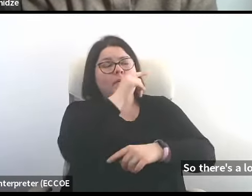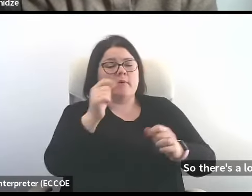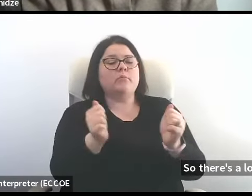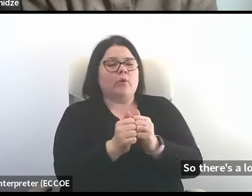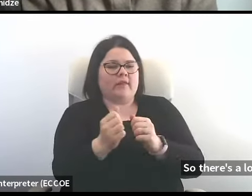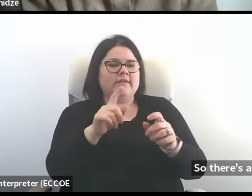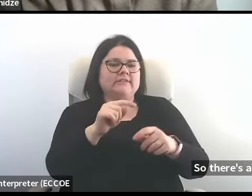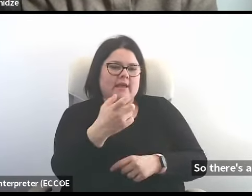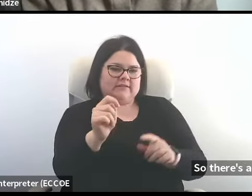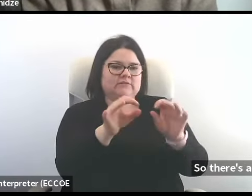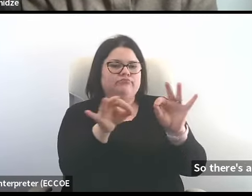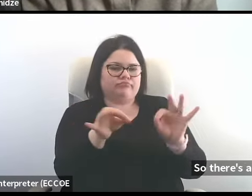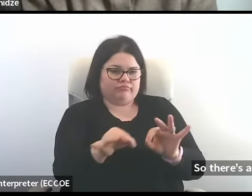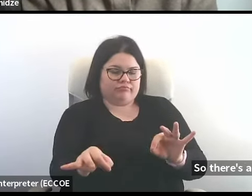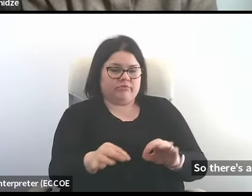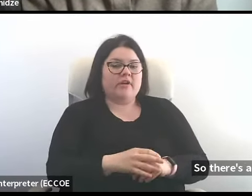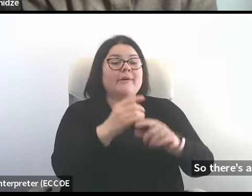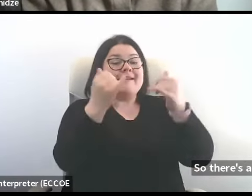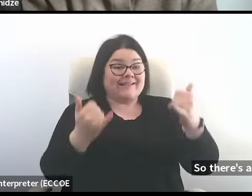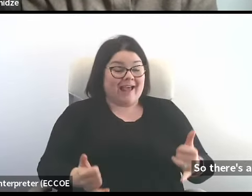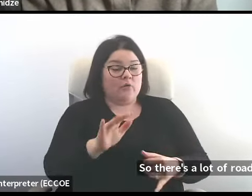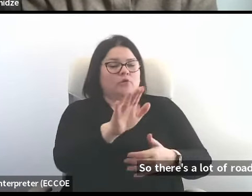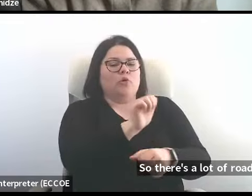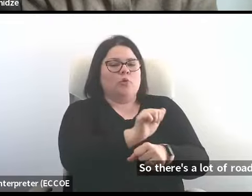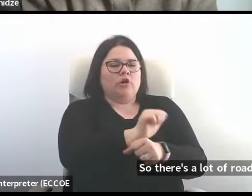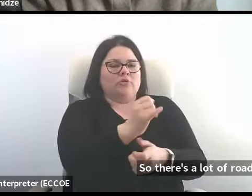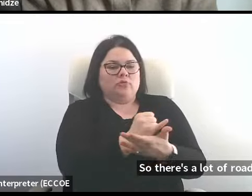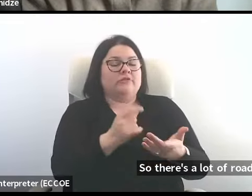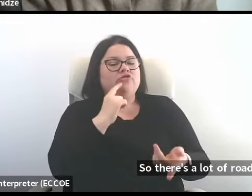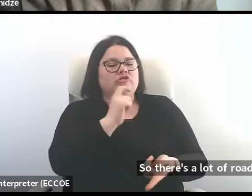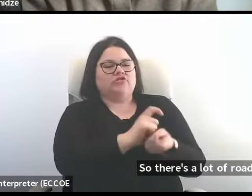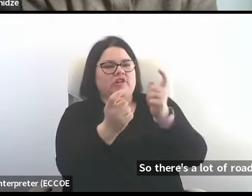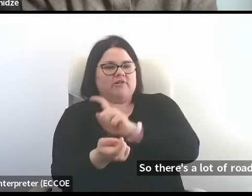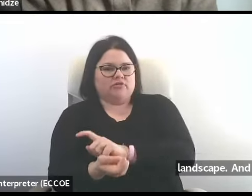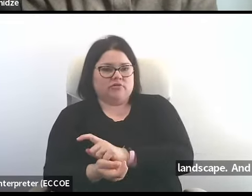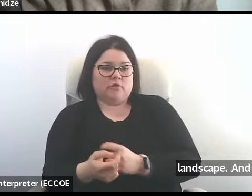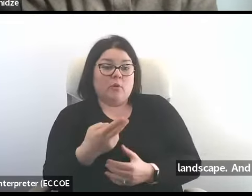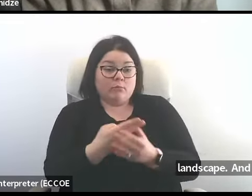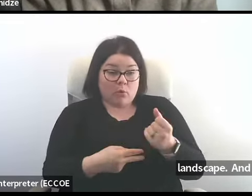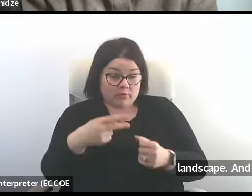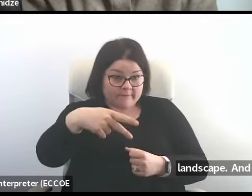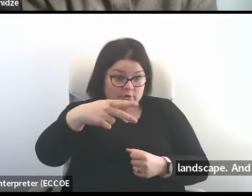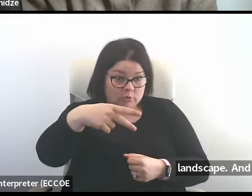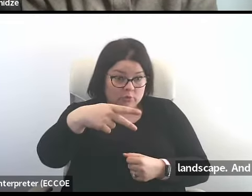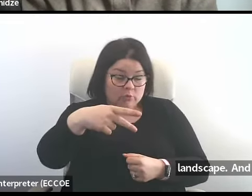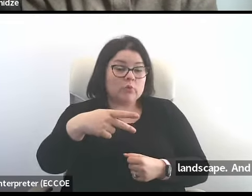And now your work changed. You, as Alevtina, both of you suddenly